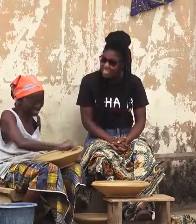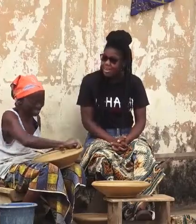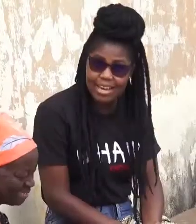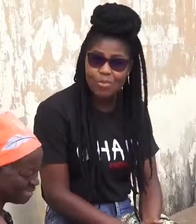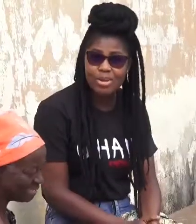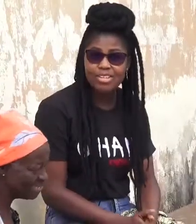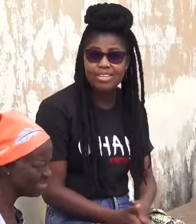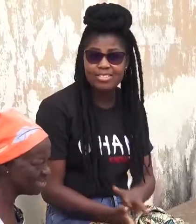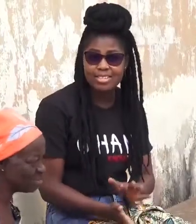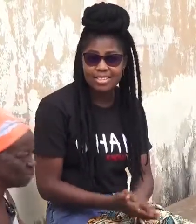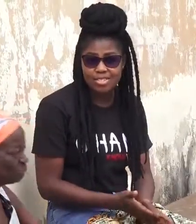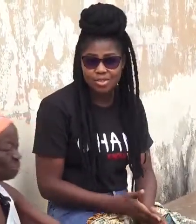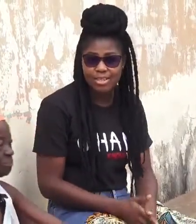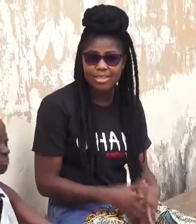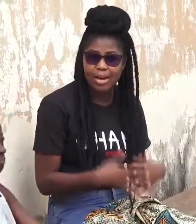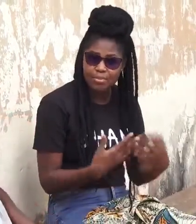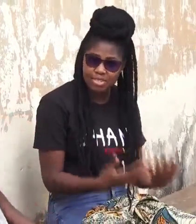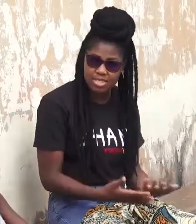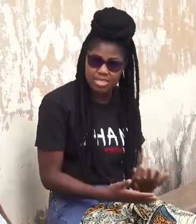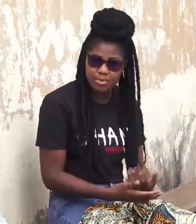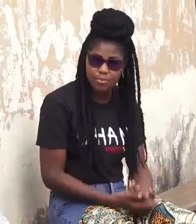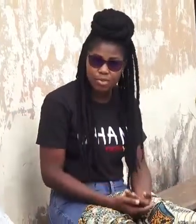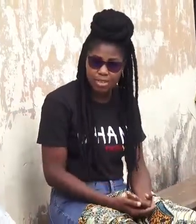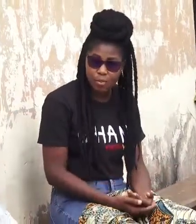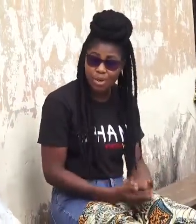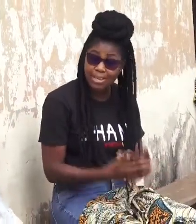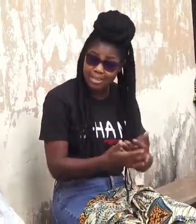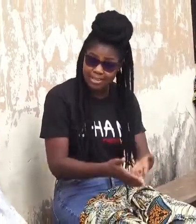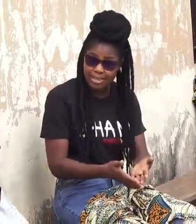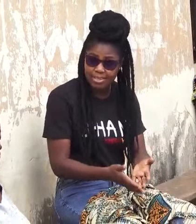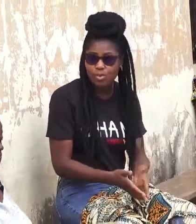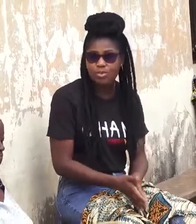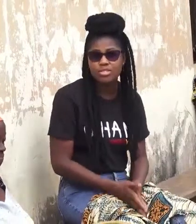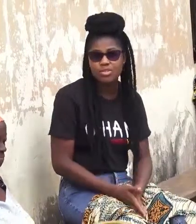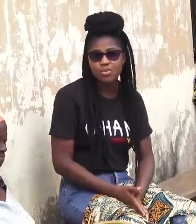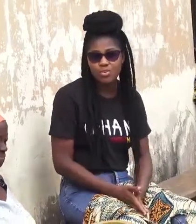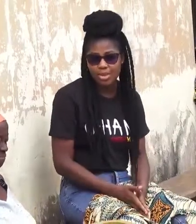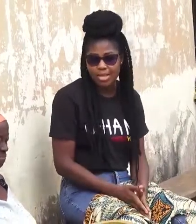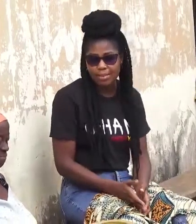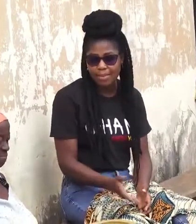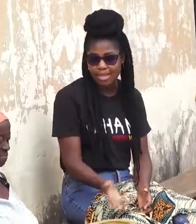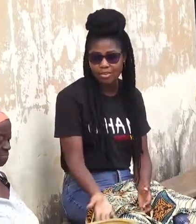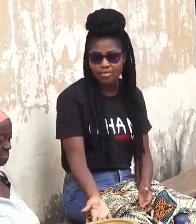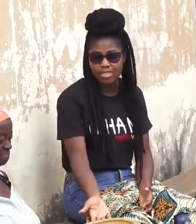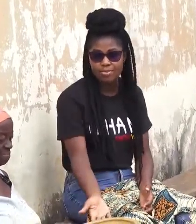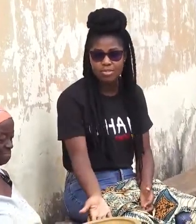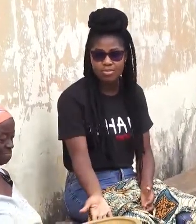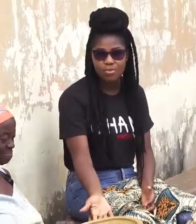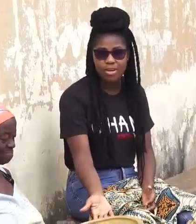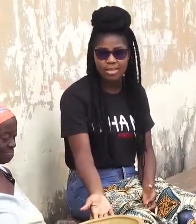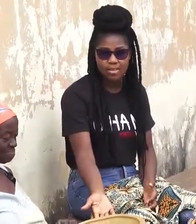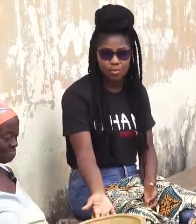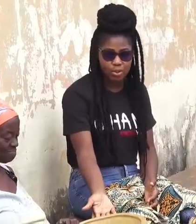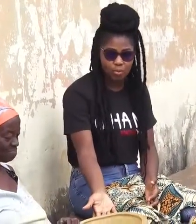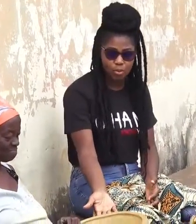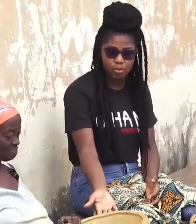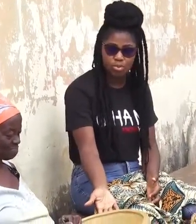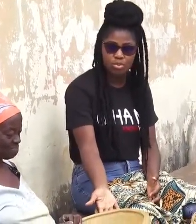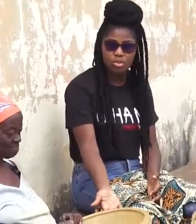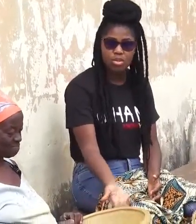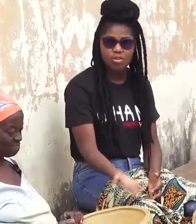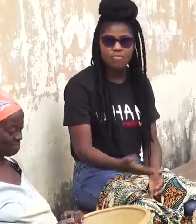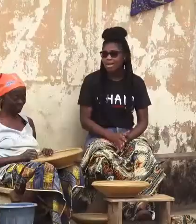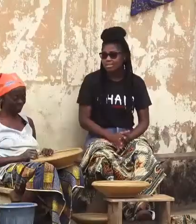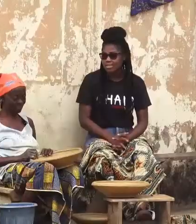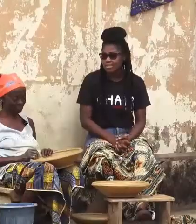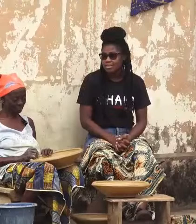At least now when you are using it, you can appreciate it more. The work that goes into the making of these beautiful earthenware